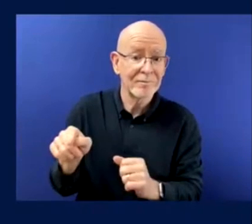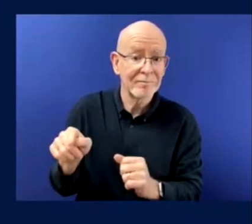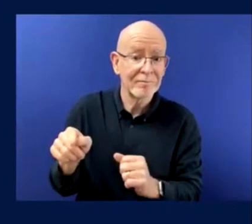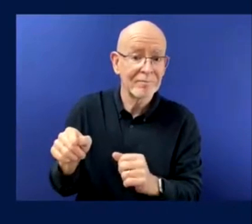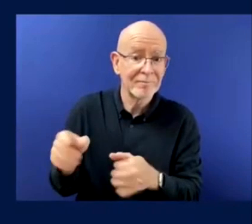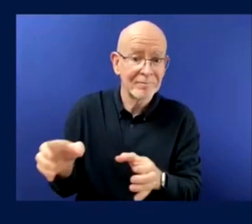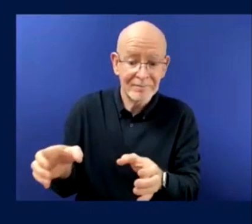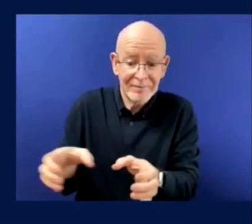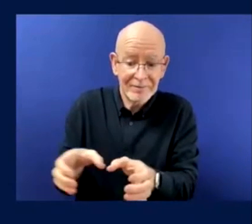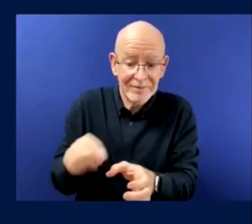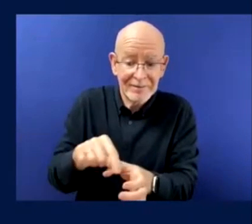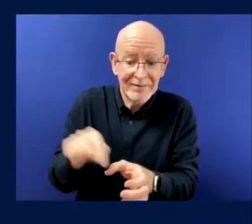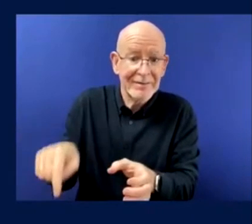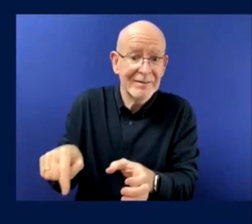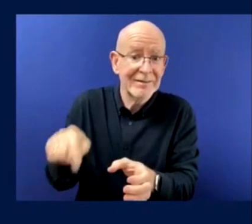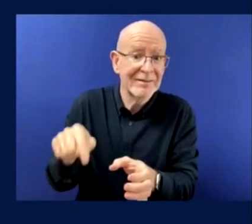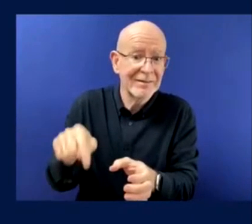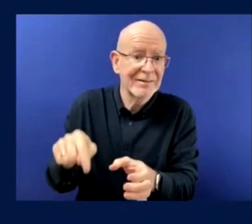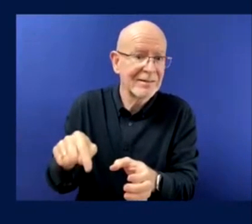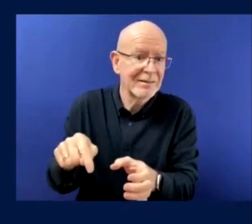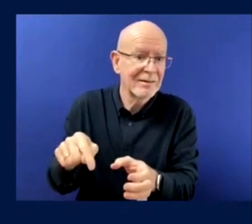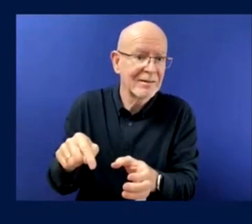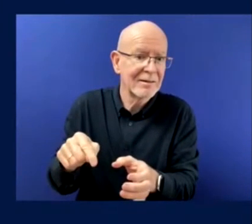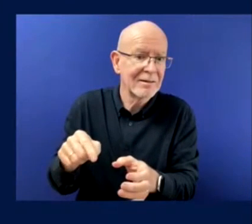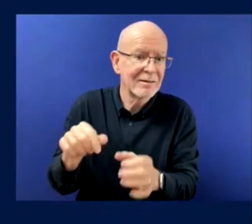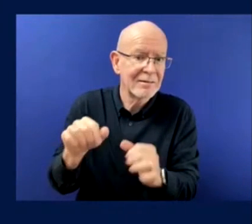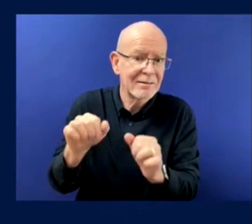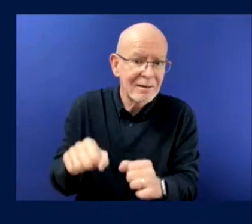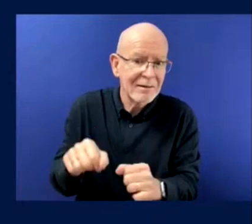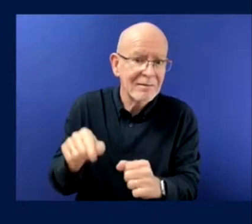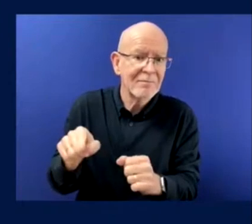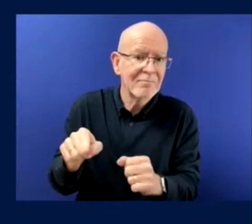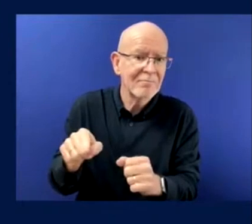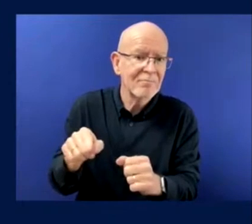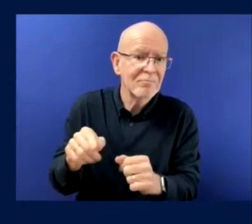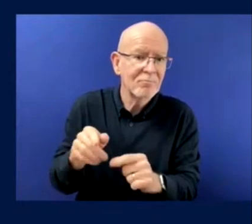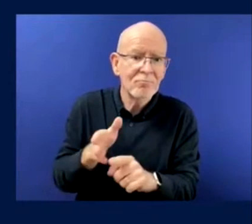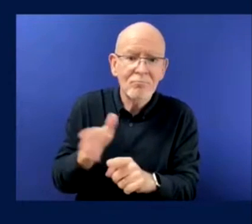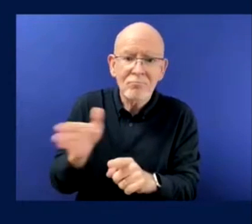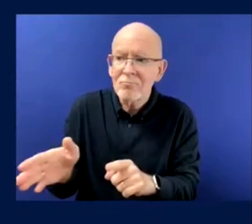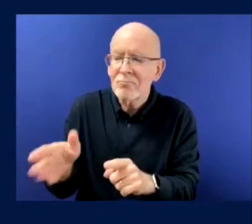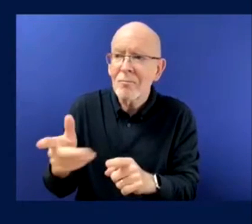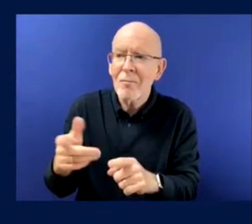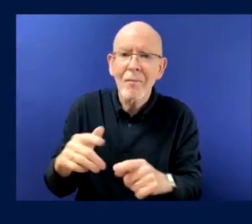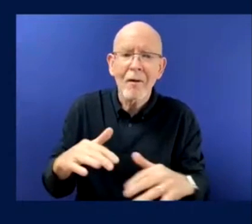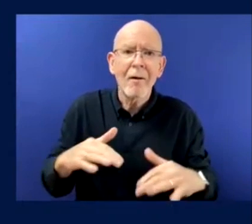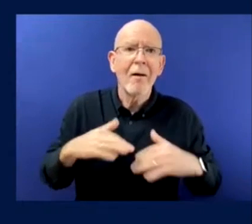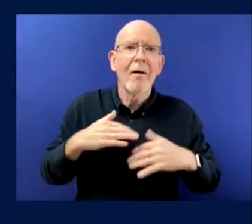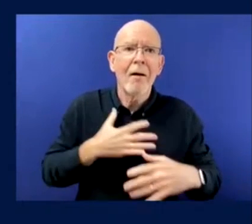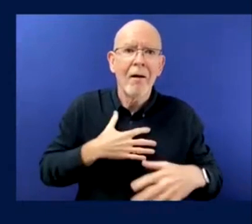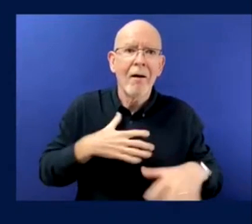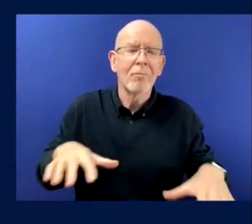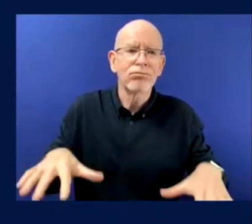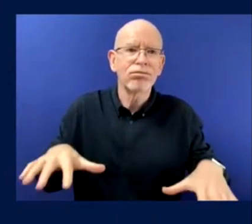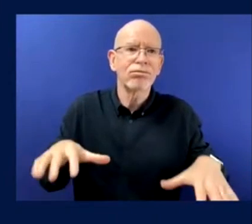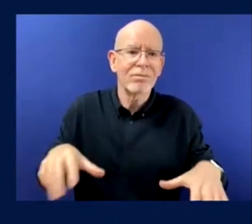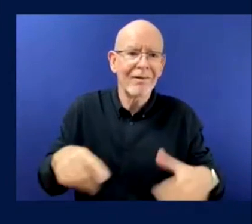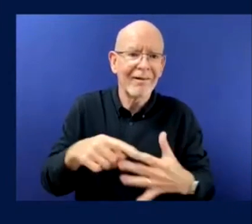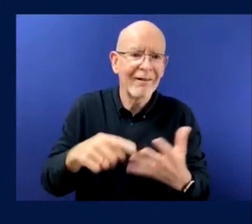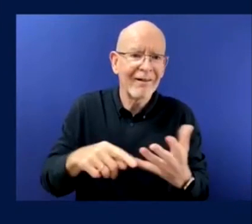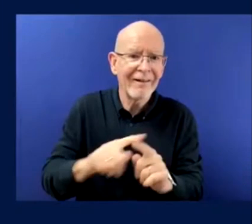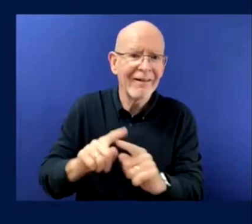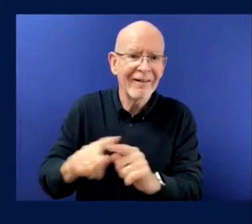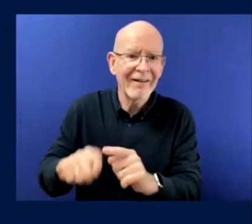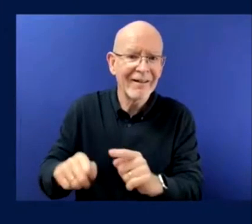And the best thing is that this experience can be adapted to those who are using the room. So some people might really need